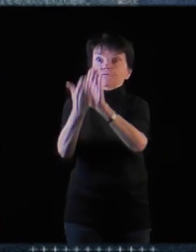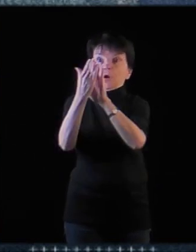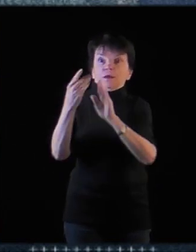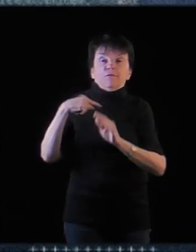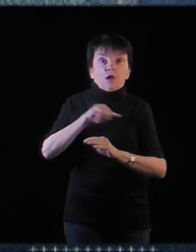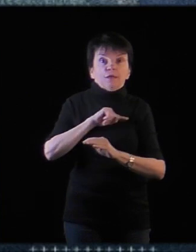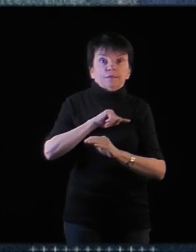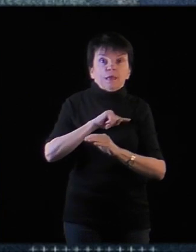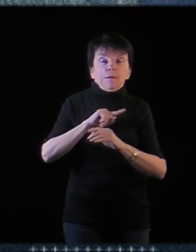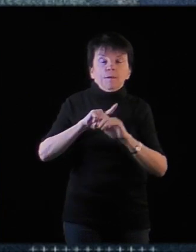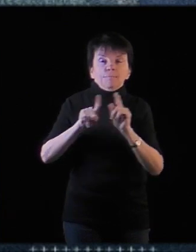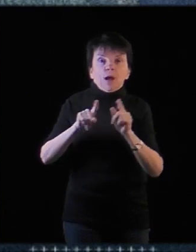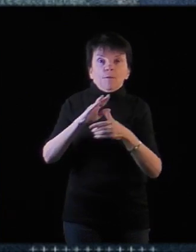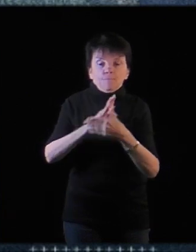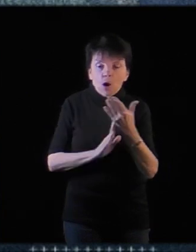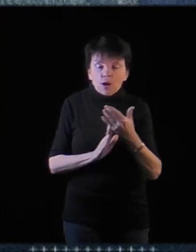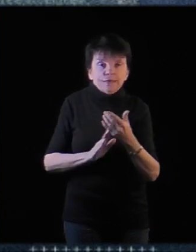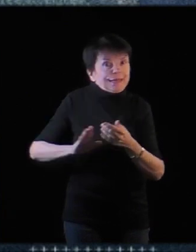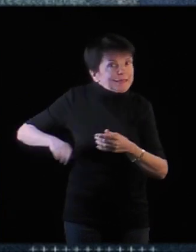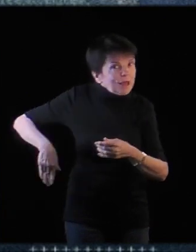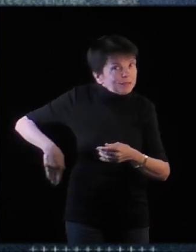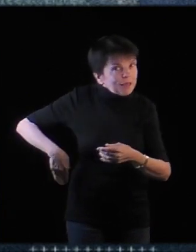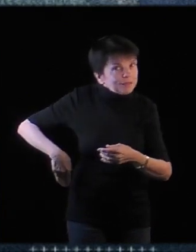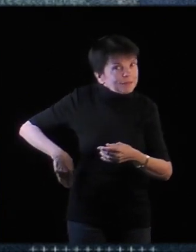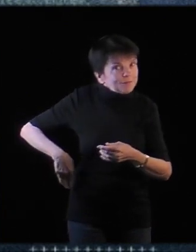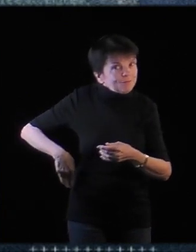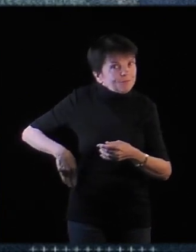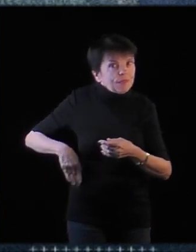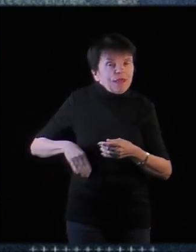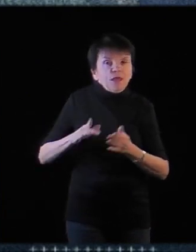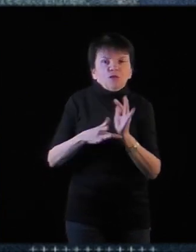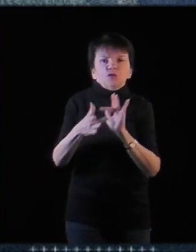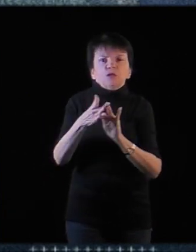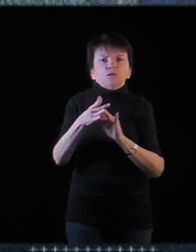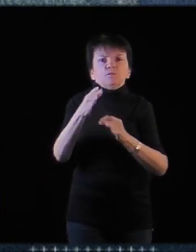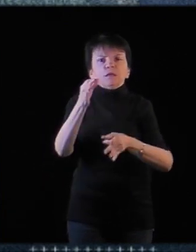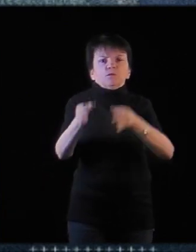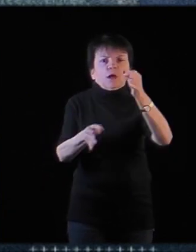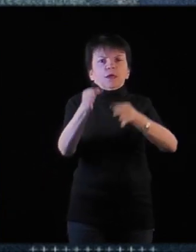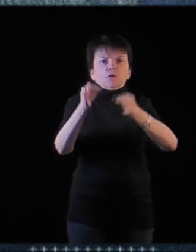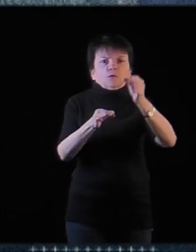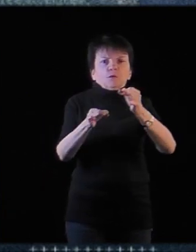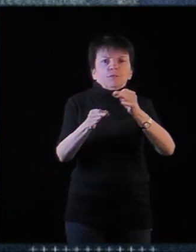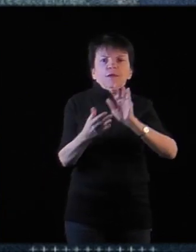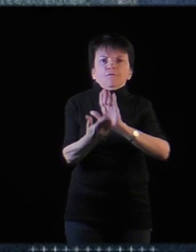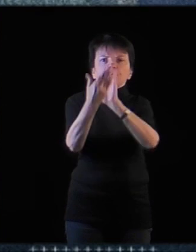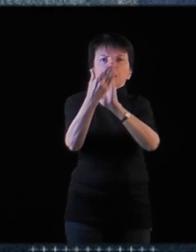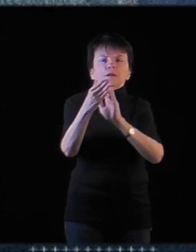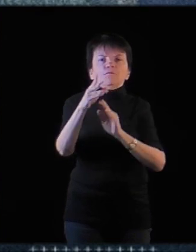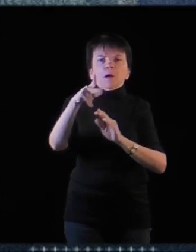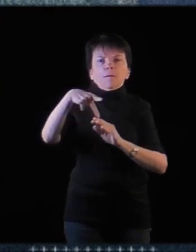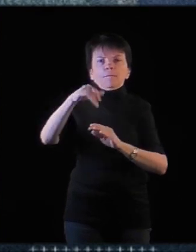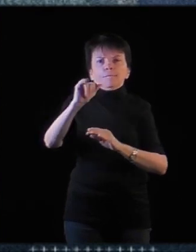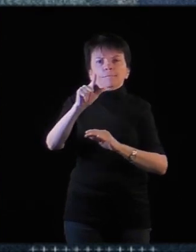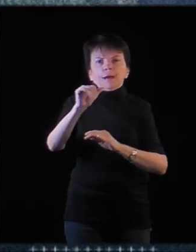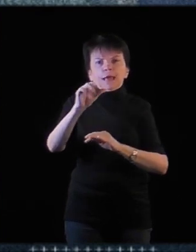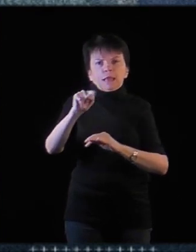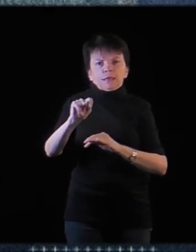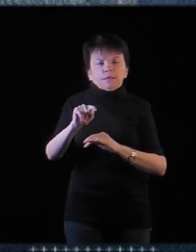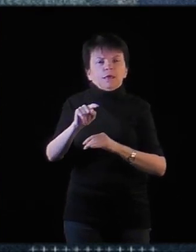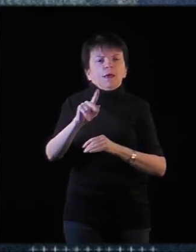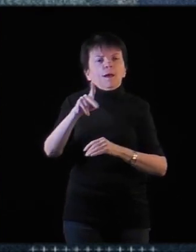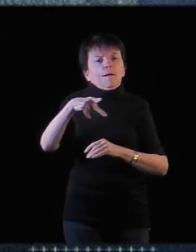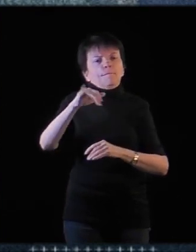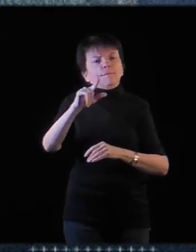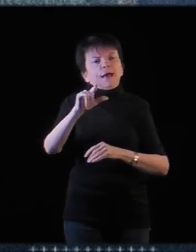trial, standing in front of Pontius Pilate, Pilate was asking him some questions, questioning